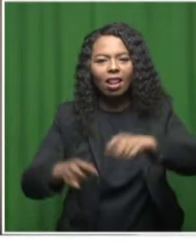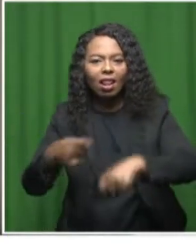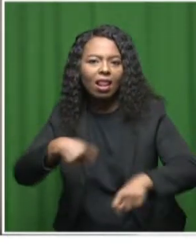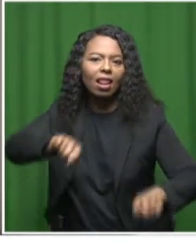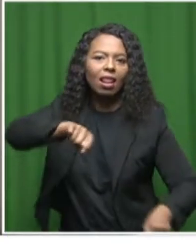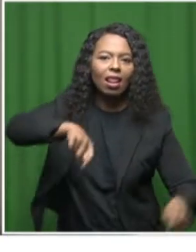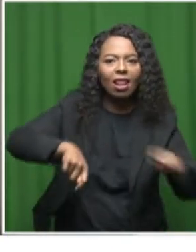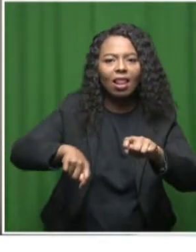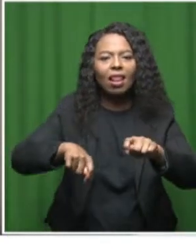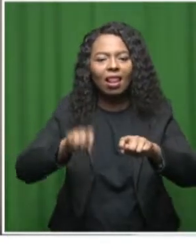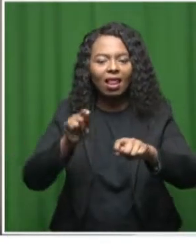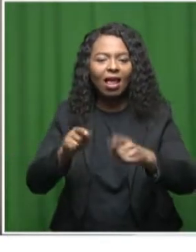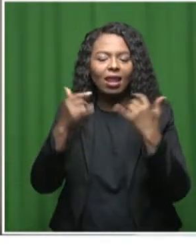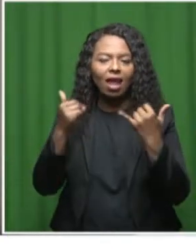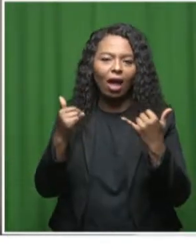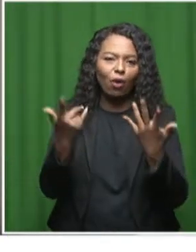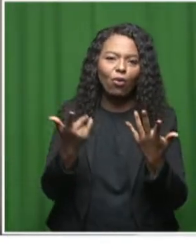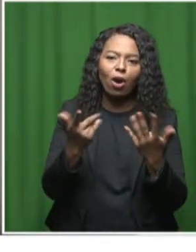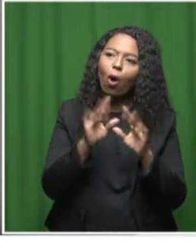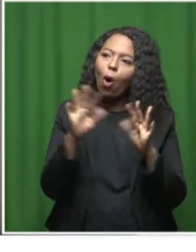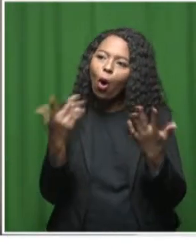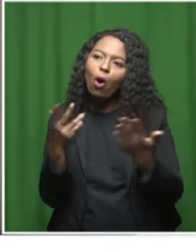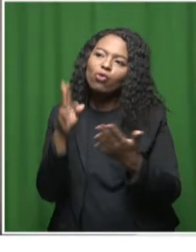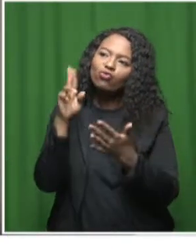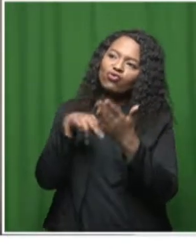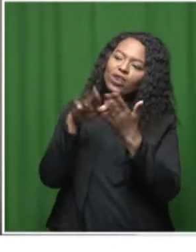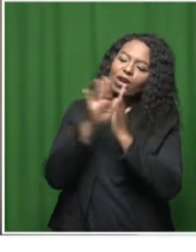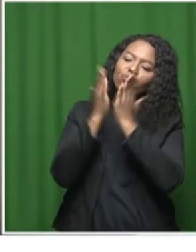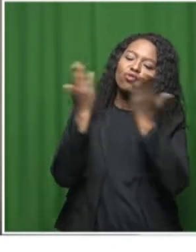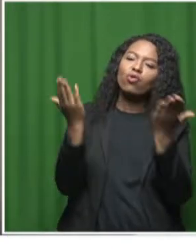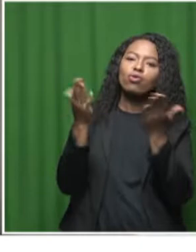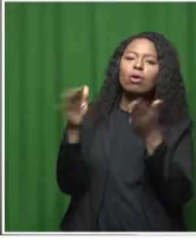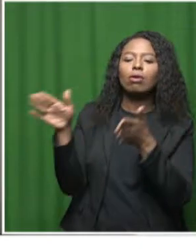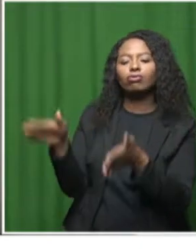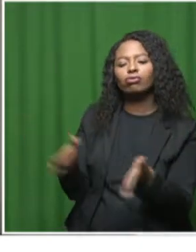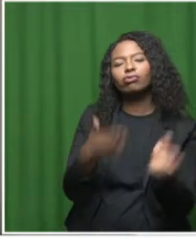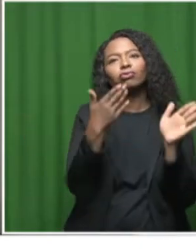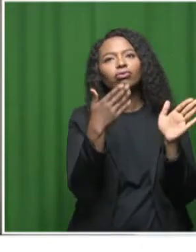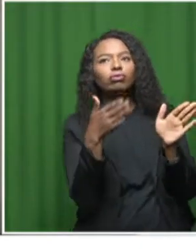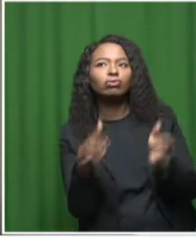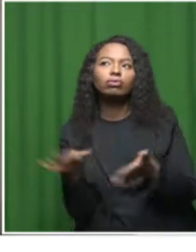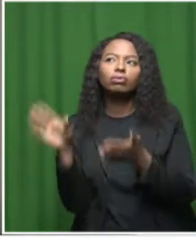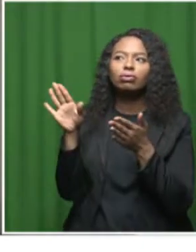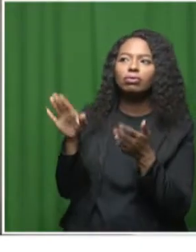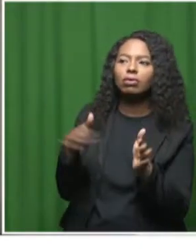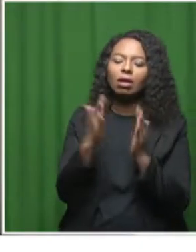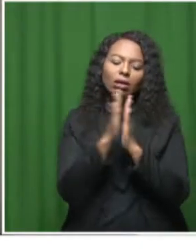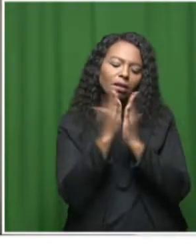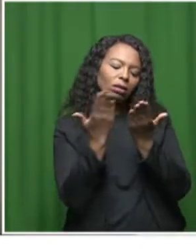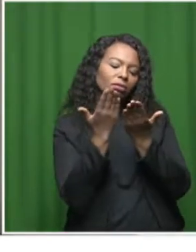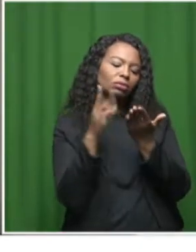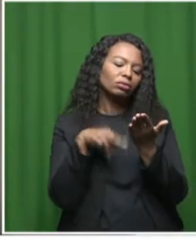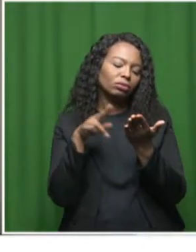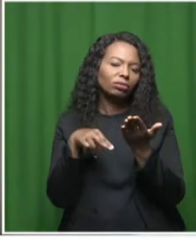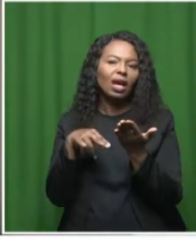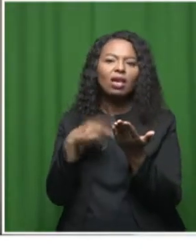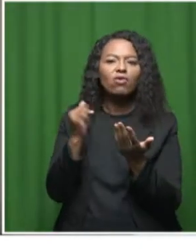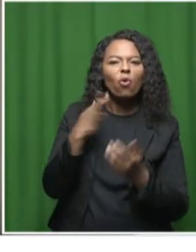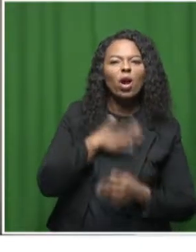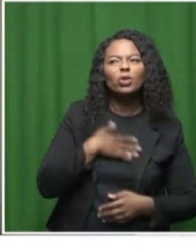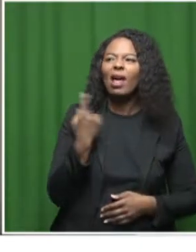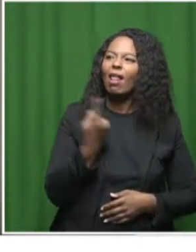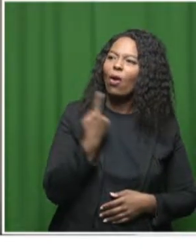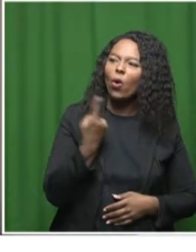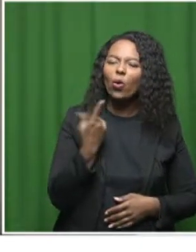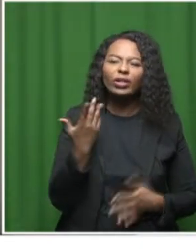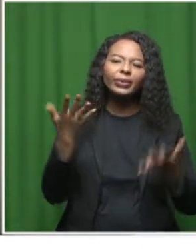and reading a book while the river flows behind them. So it's really just a chance to get away from the crowd, and especially at the moment, if you go anywhere along